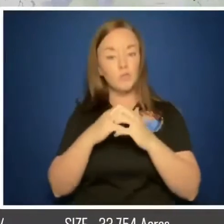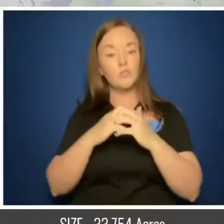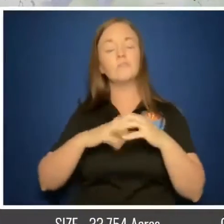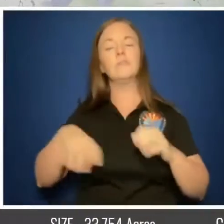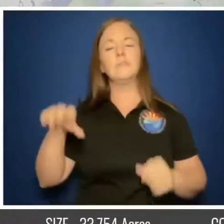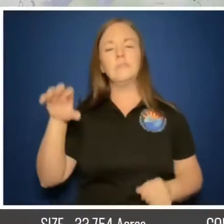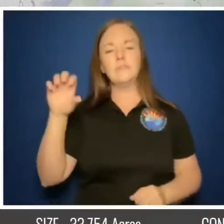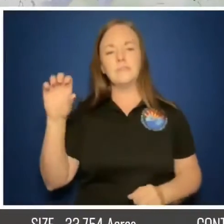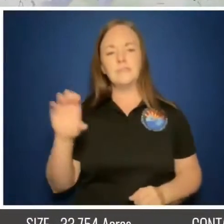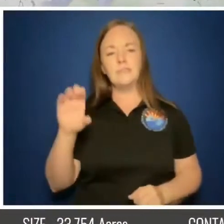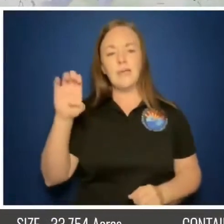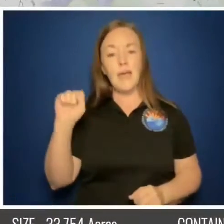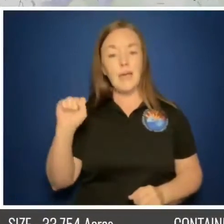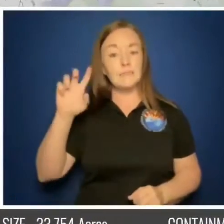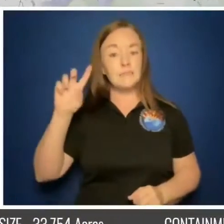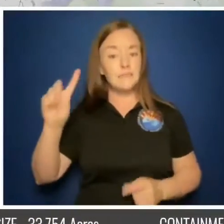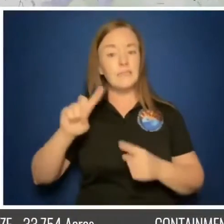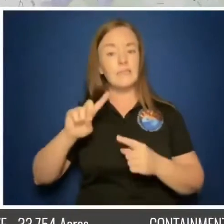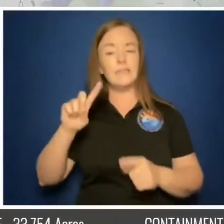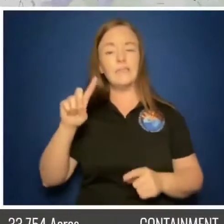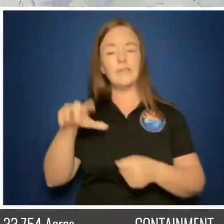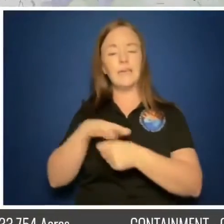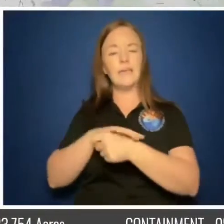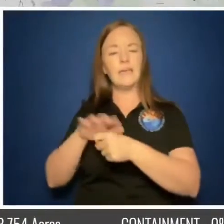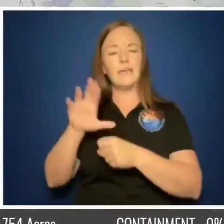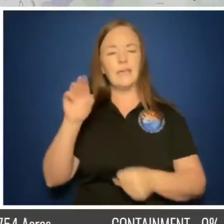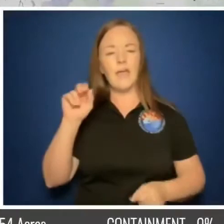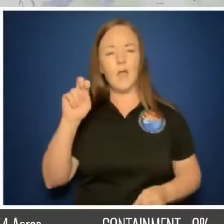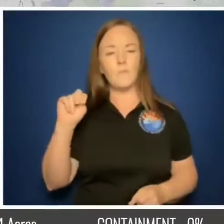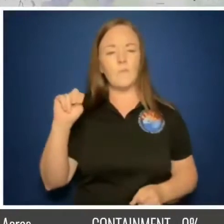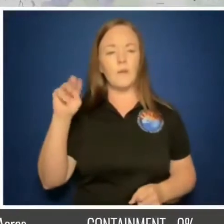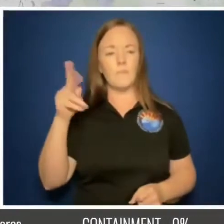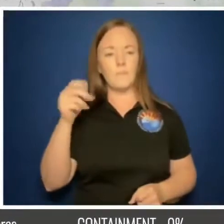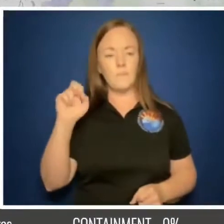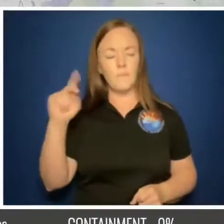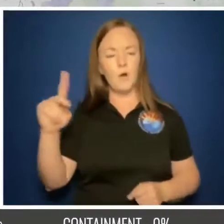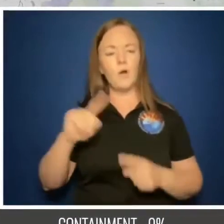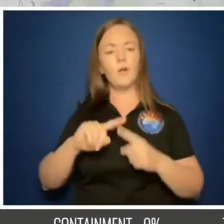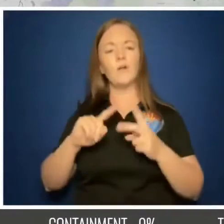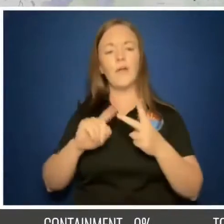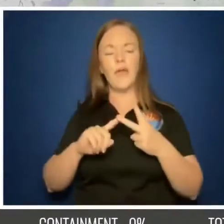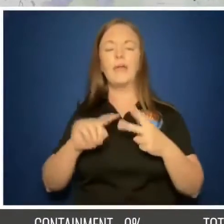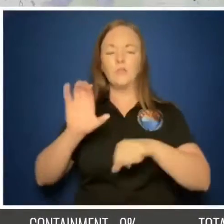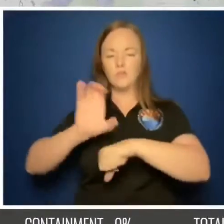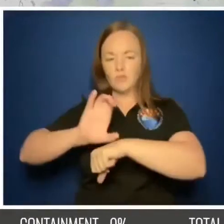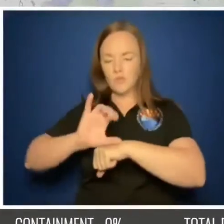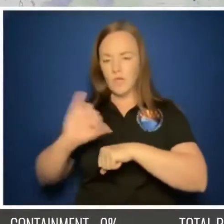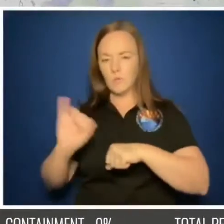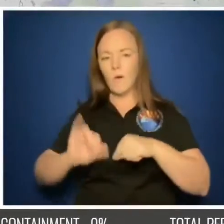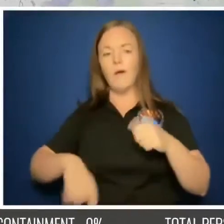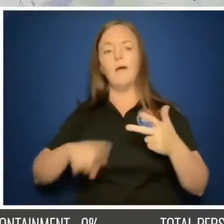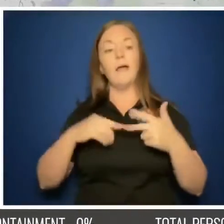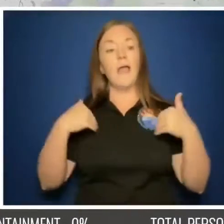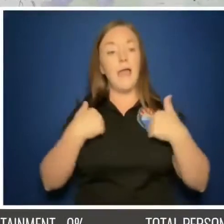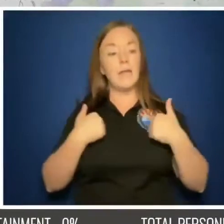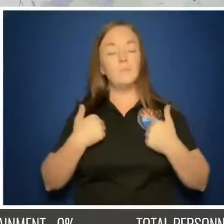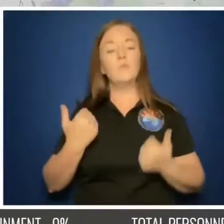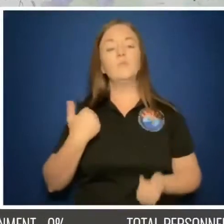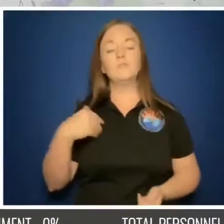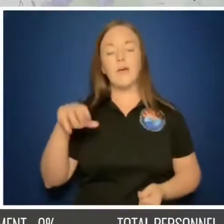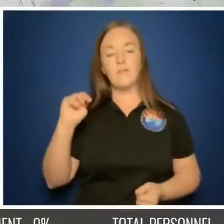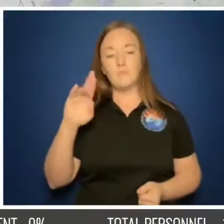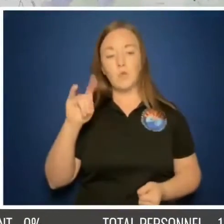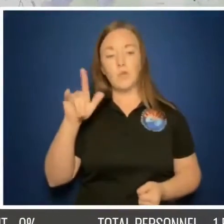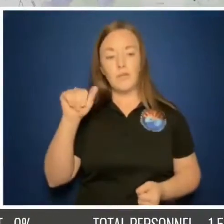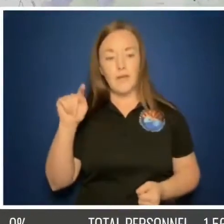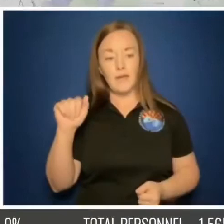then Green Valley Church. And for the animal, we have Diamond Springs Shelter, we have the Murrieta Equestrian Center, and then